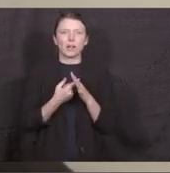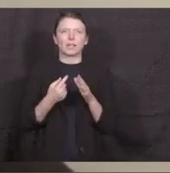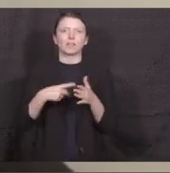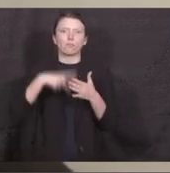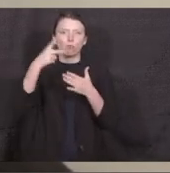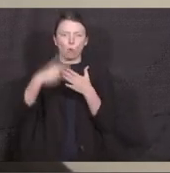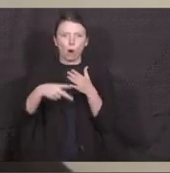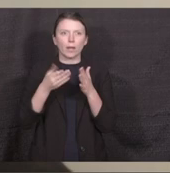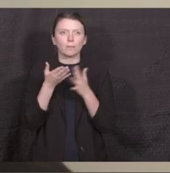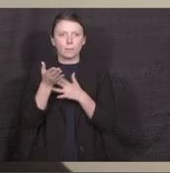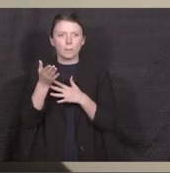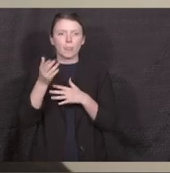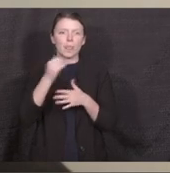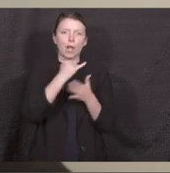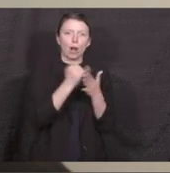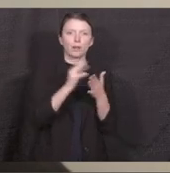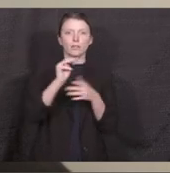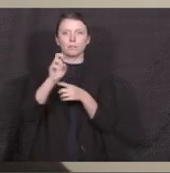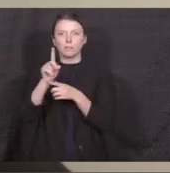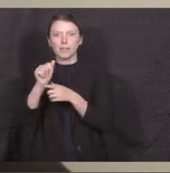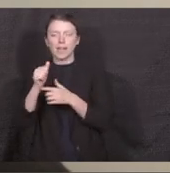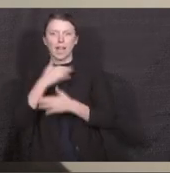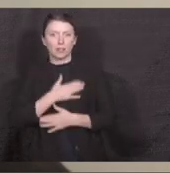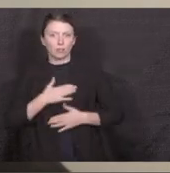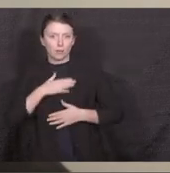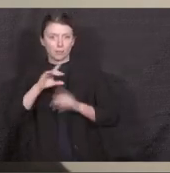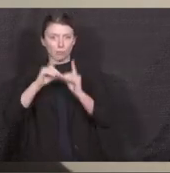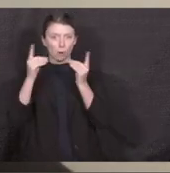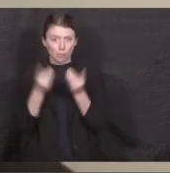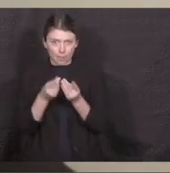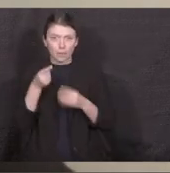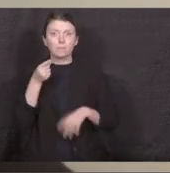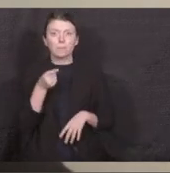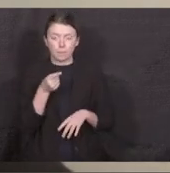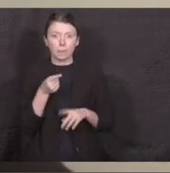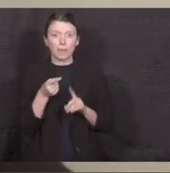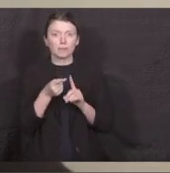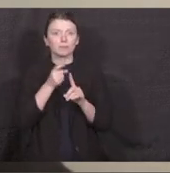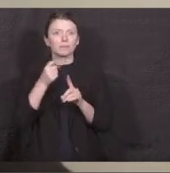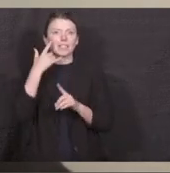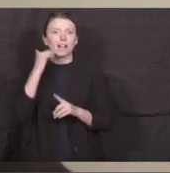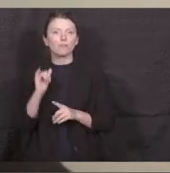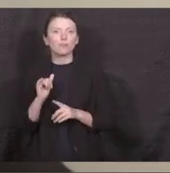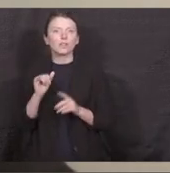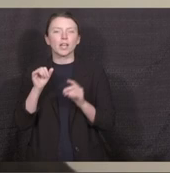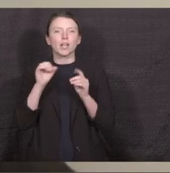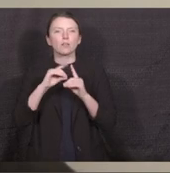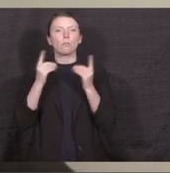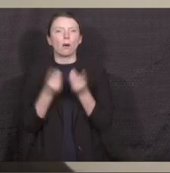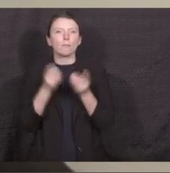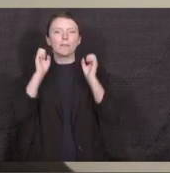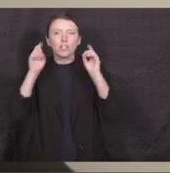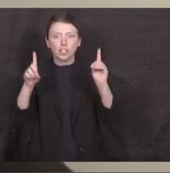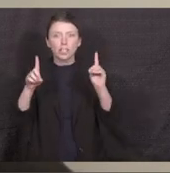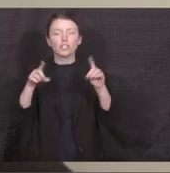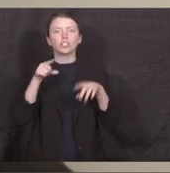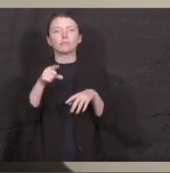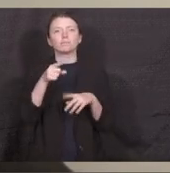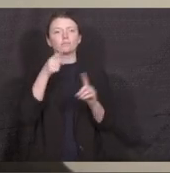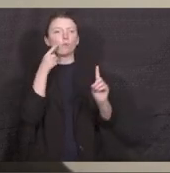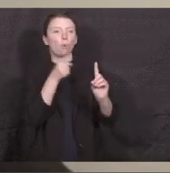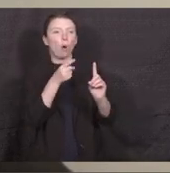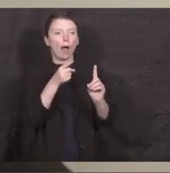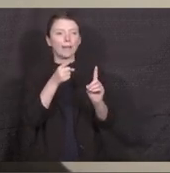through their Arts and Media and Entertainment Department, and that's out of the California Department of Education. They're looking to tackle